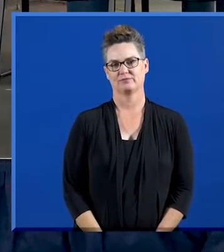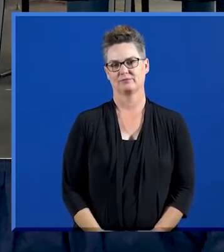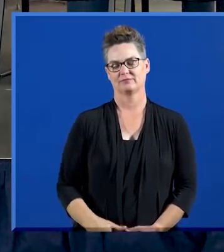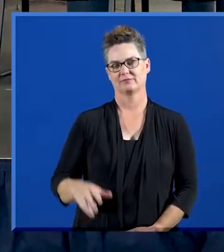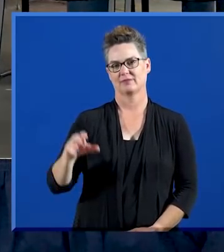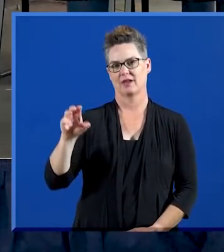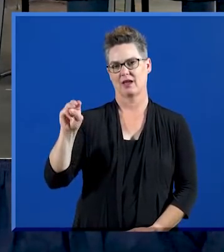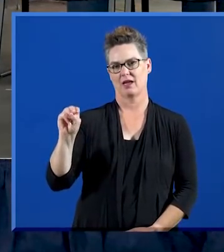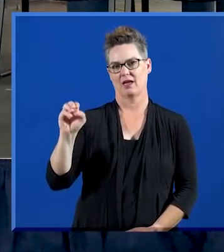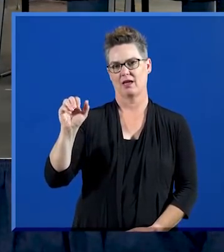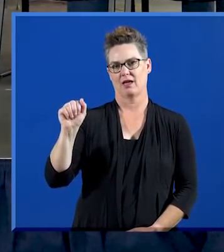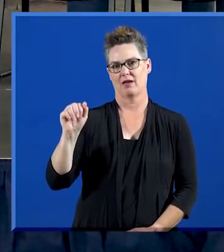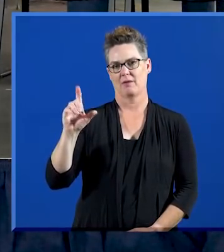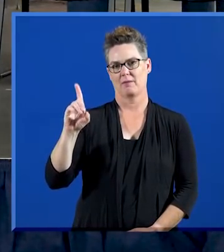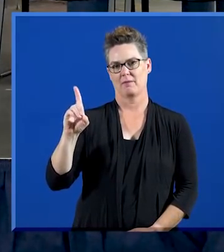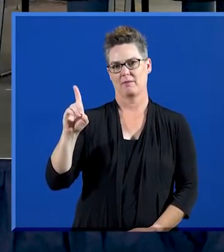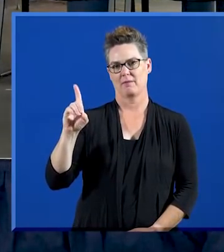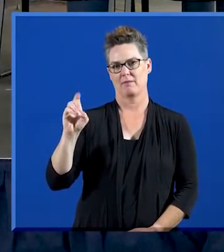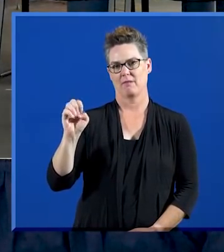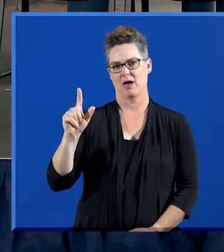Madeline Sue Murphy.